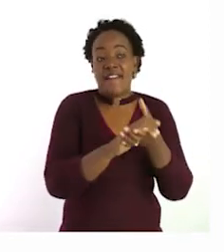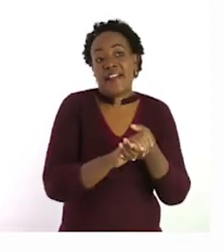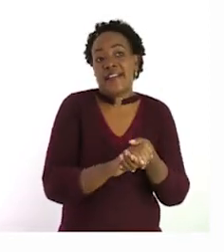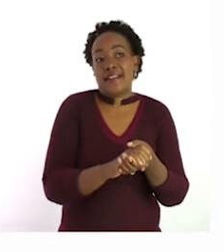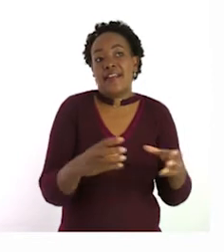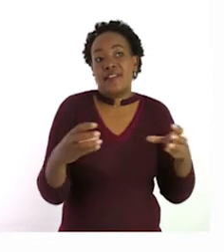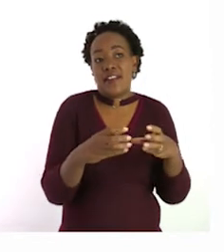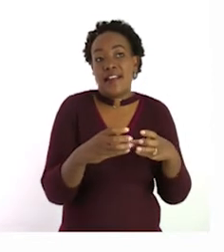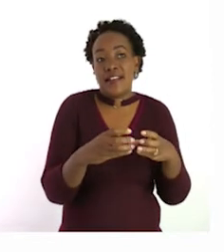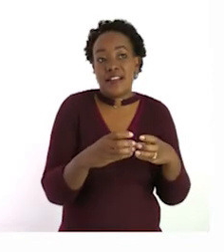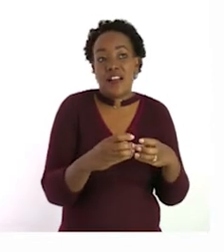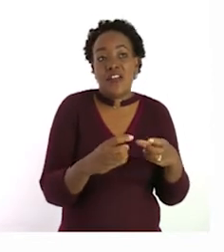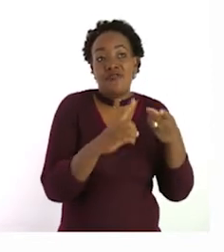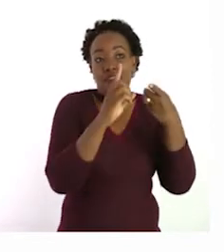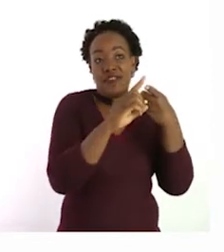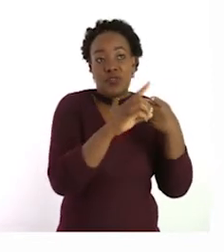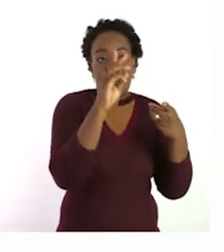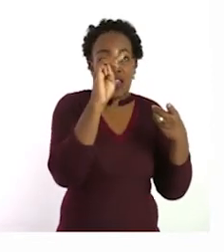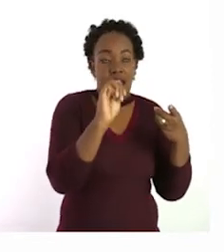We have Maylene.